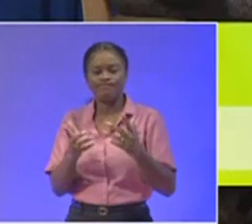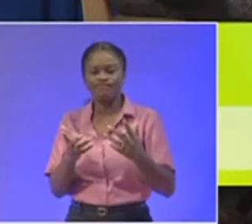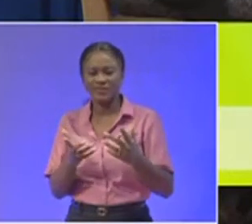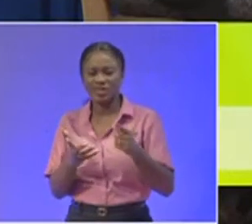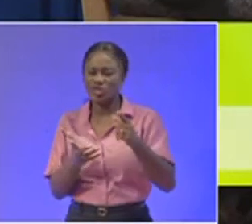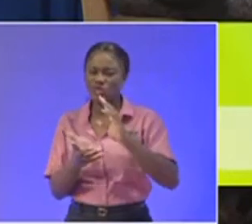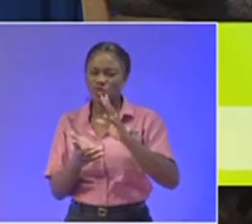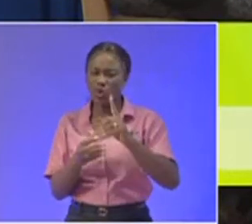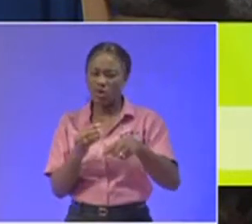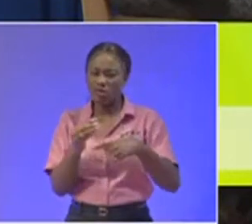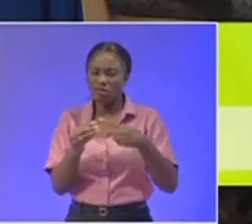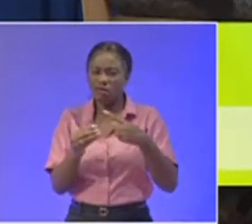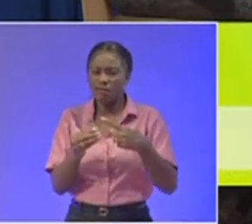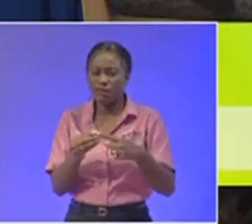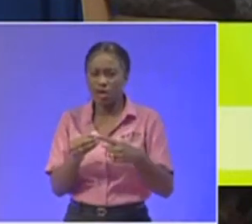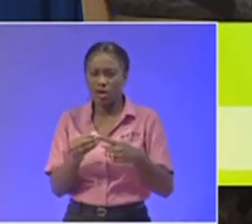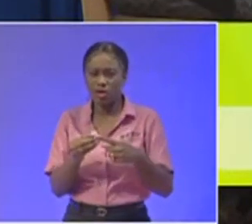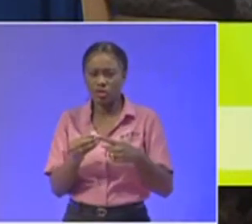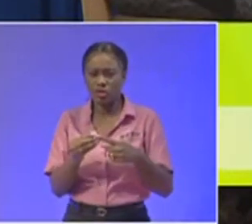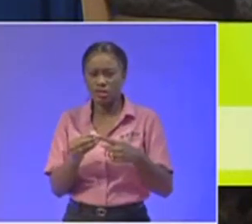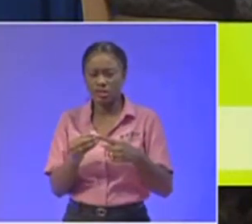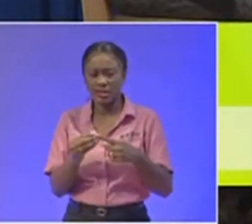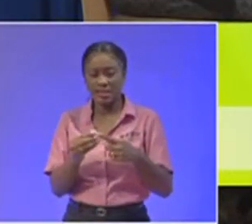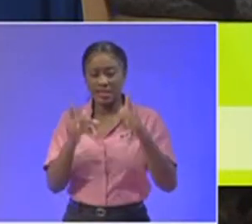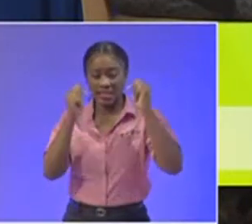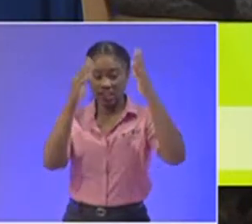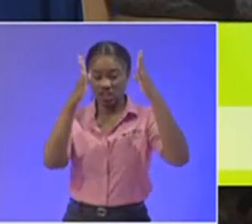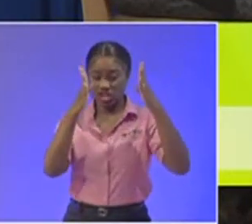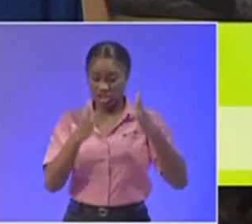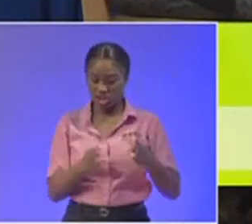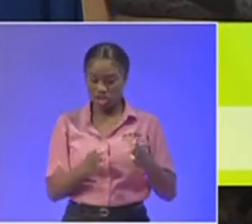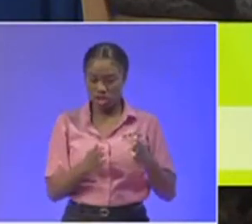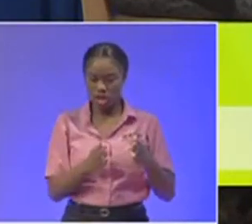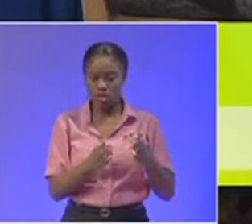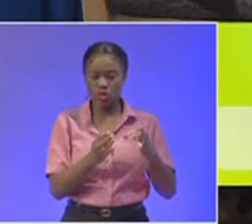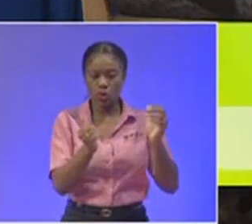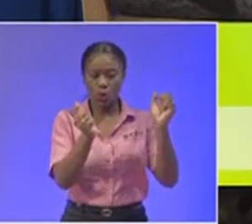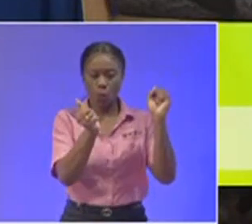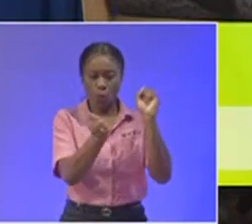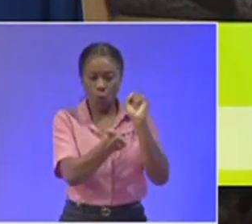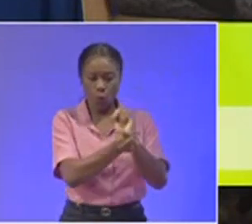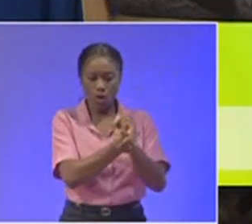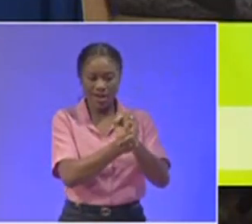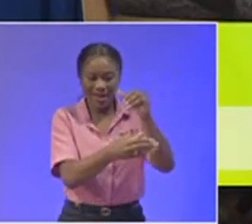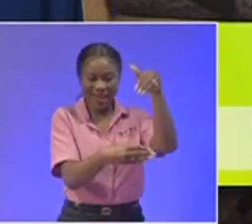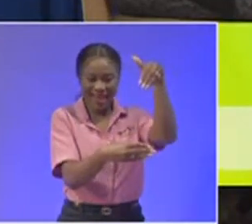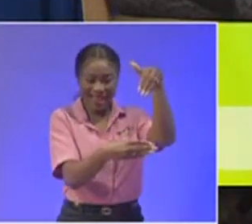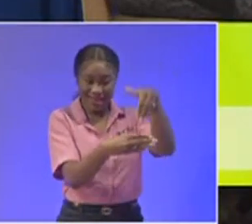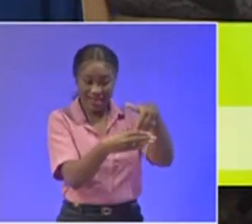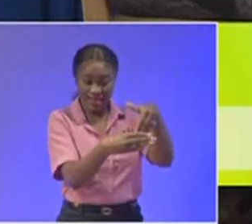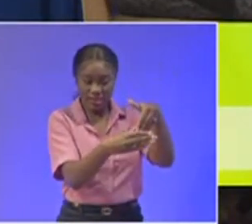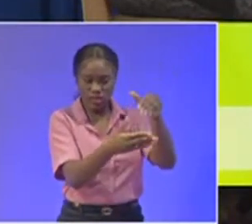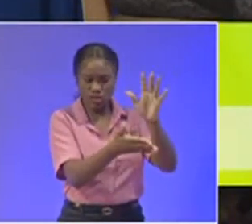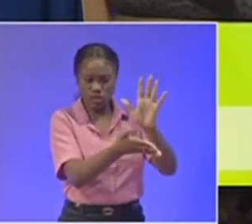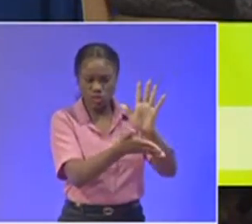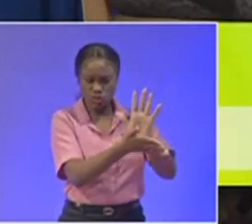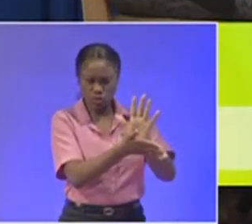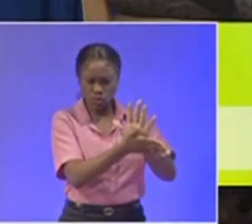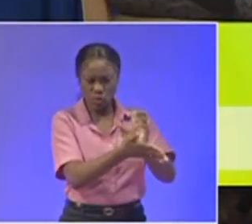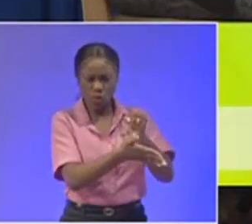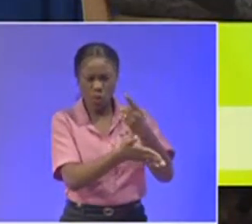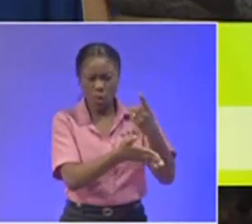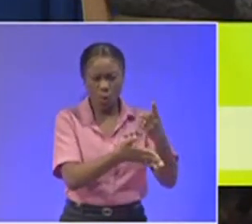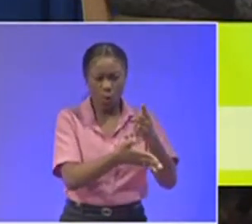you spoke a little bit about itinerant teachers, Dr. Skerritt. And do you think part of it is just having more